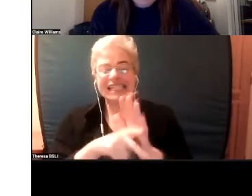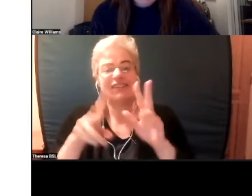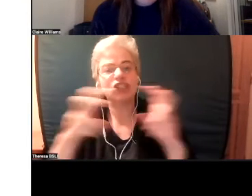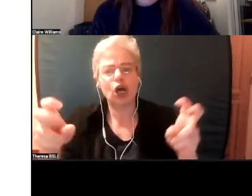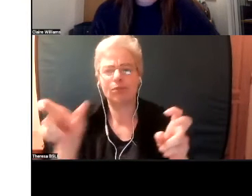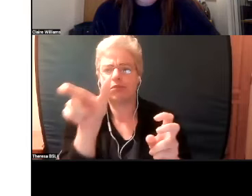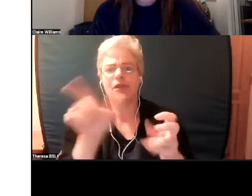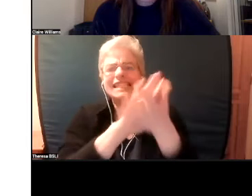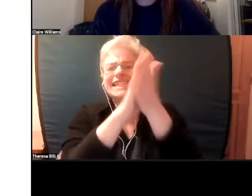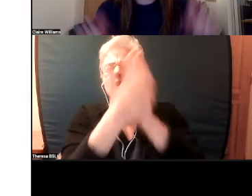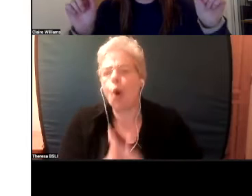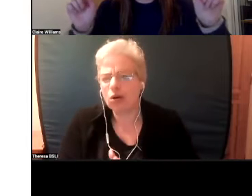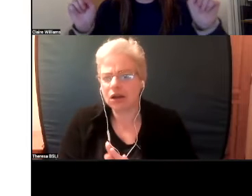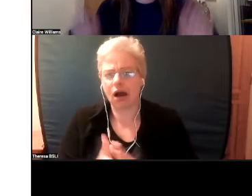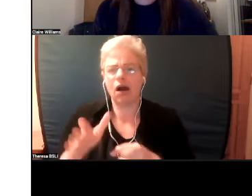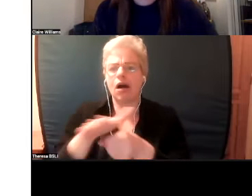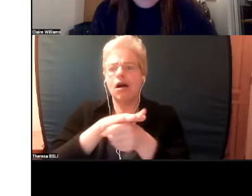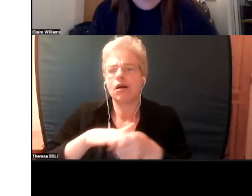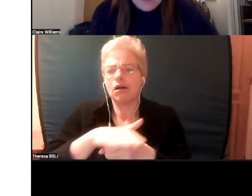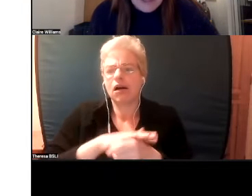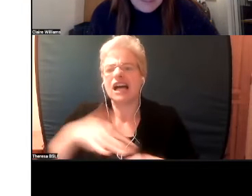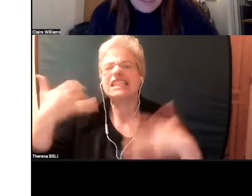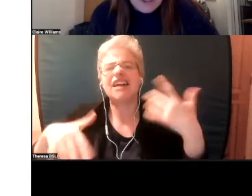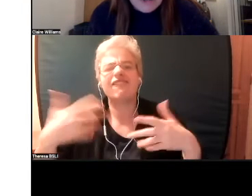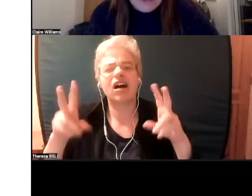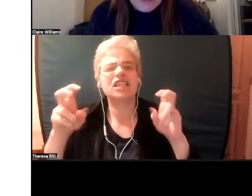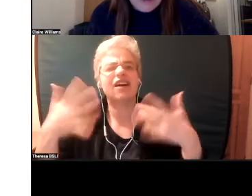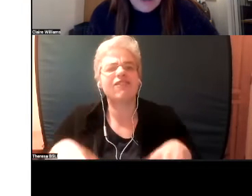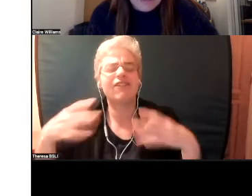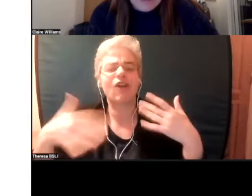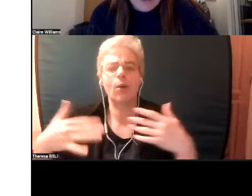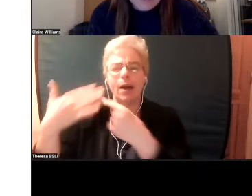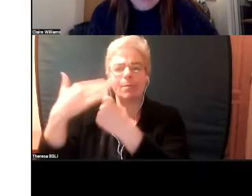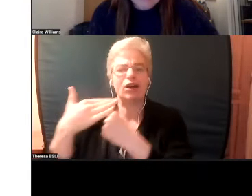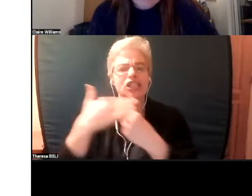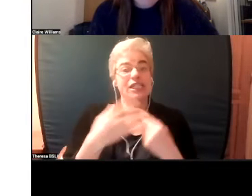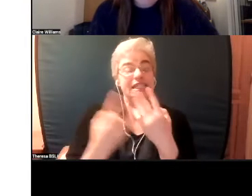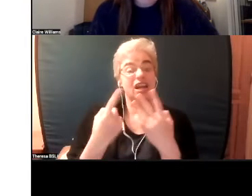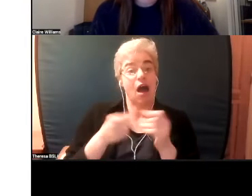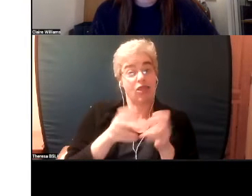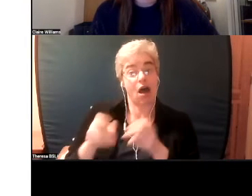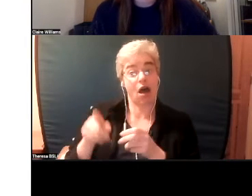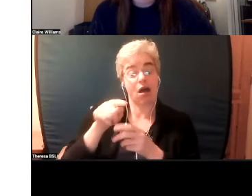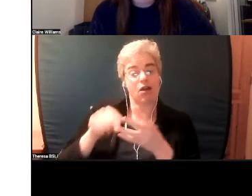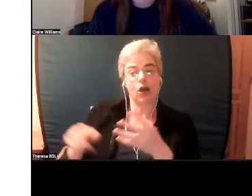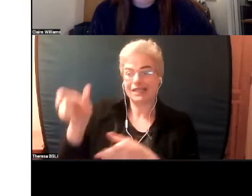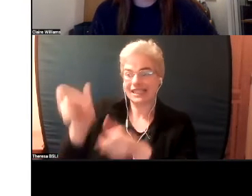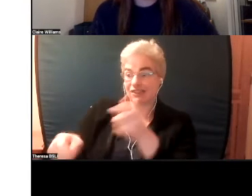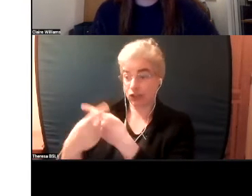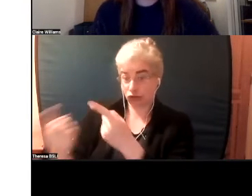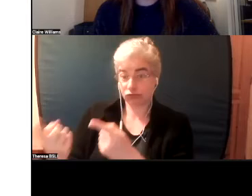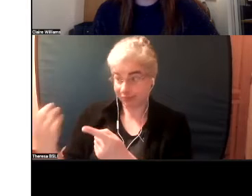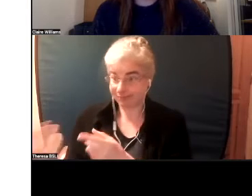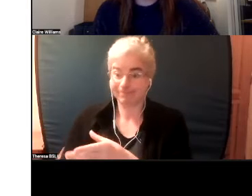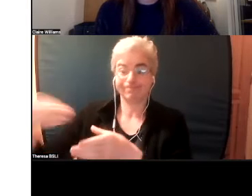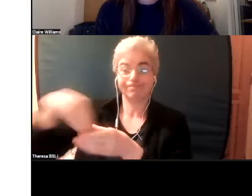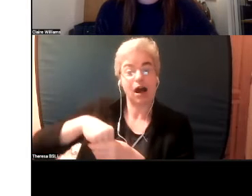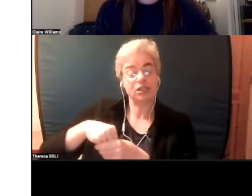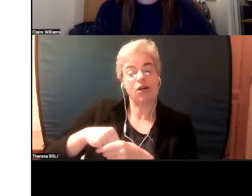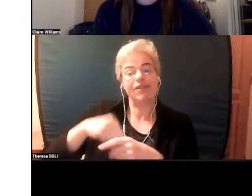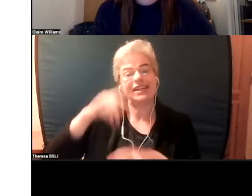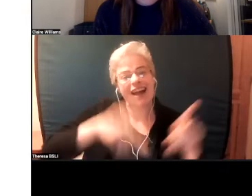disorder, condition, suffering from, prejudices and others, those individuals who are in fact part of the diversity of the